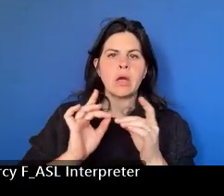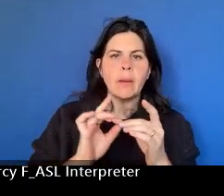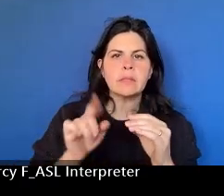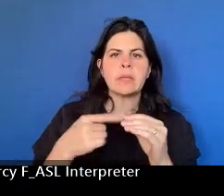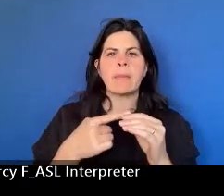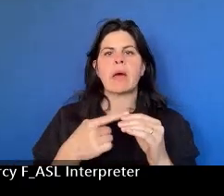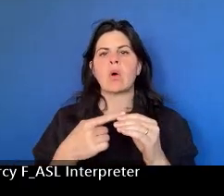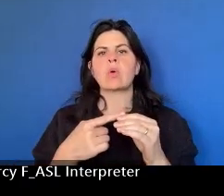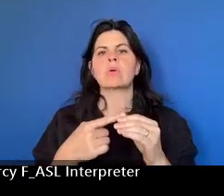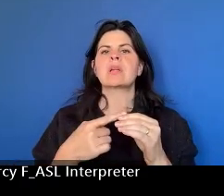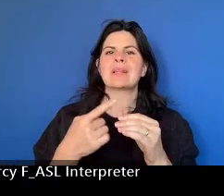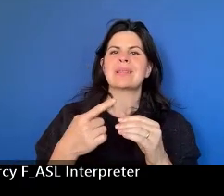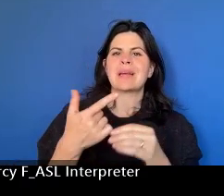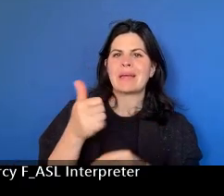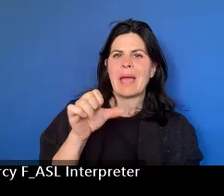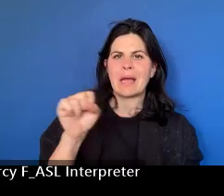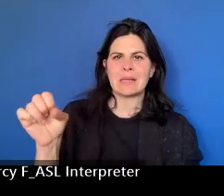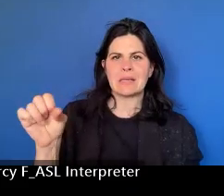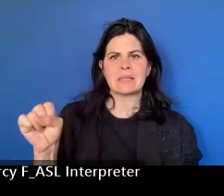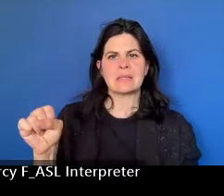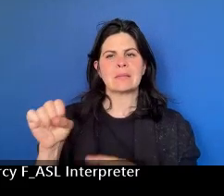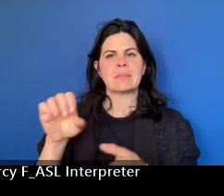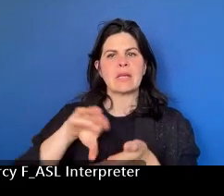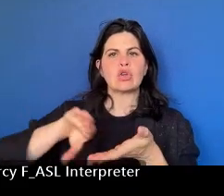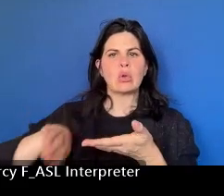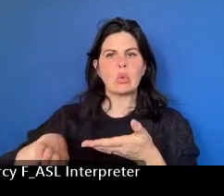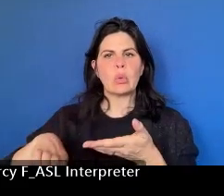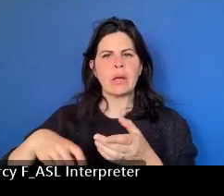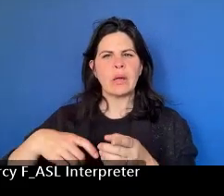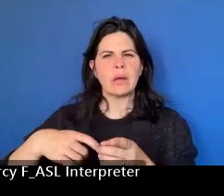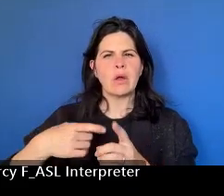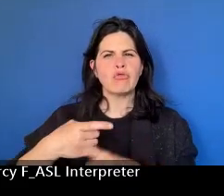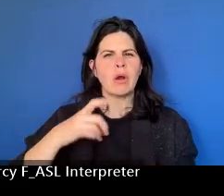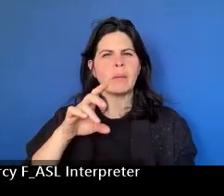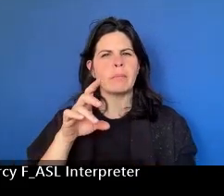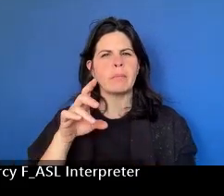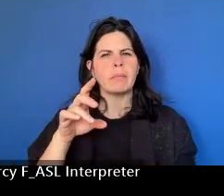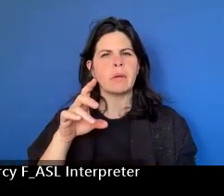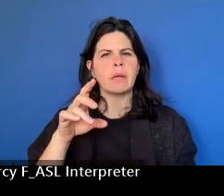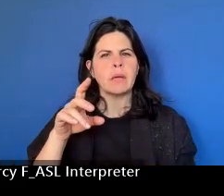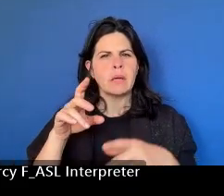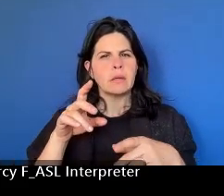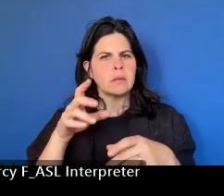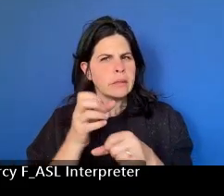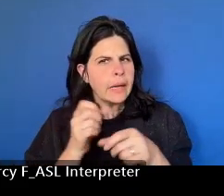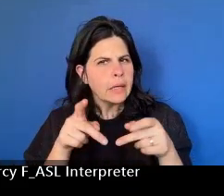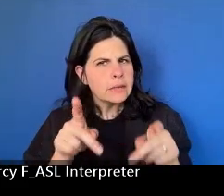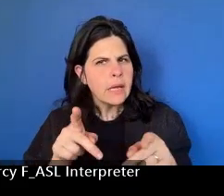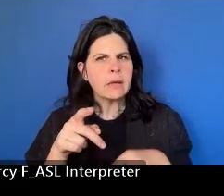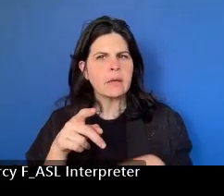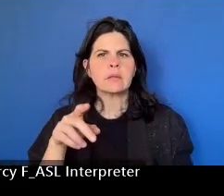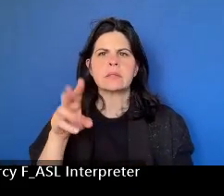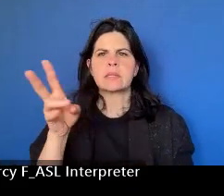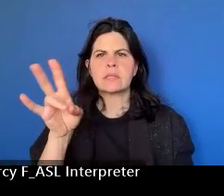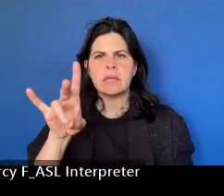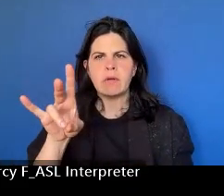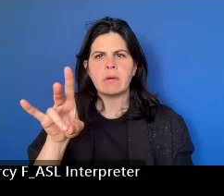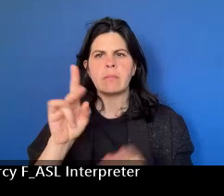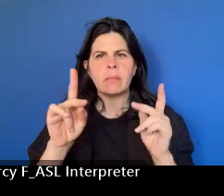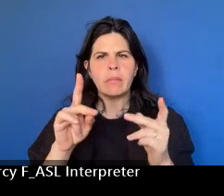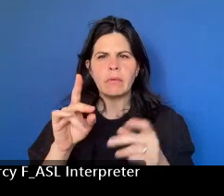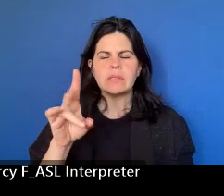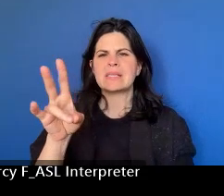from the 67% of folks required for these projects to move forward. Are you planning on talking to just property owners or renters, as